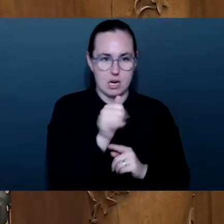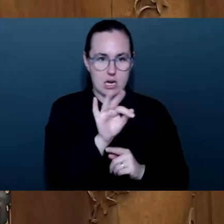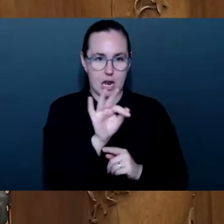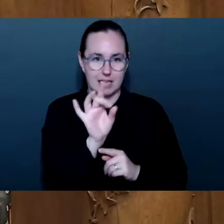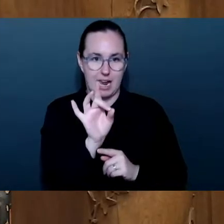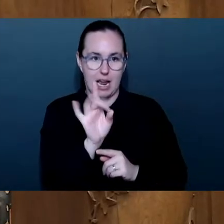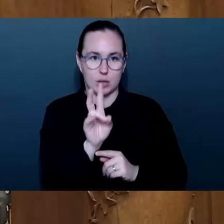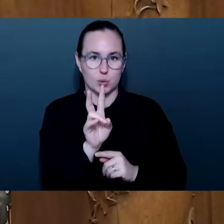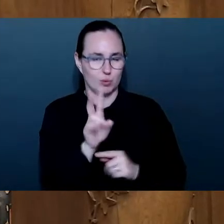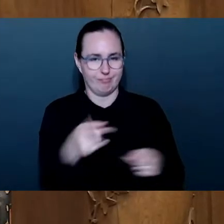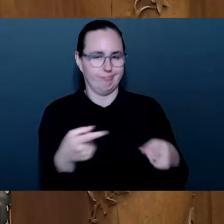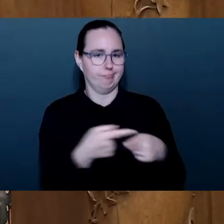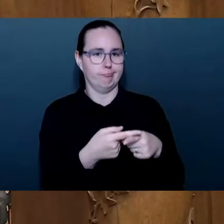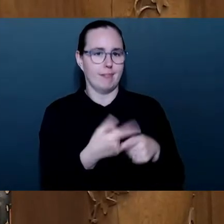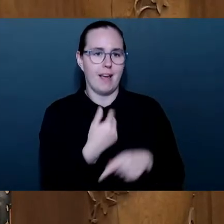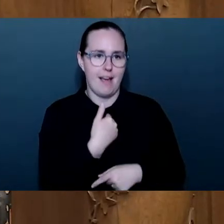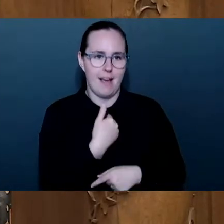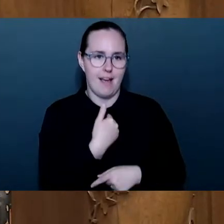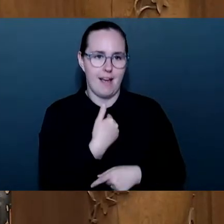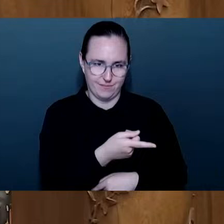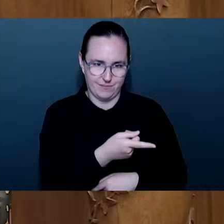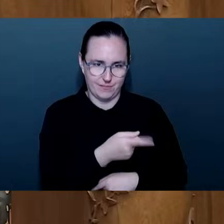these constitutional and procedural